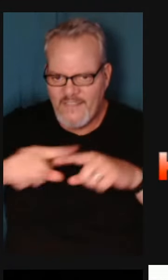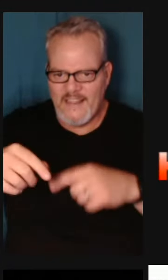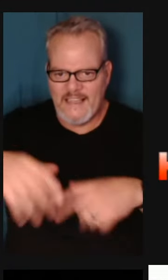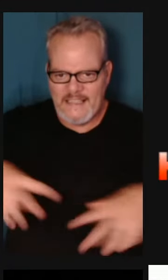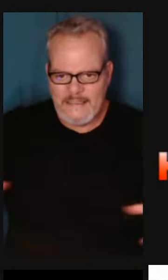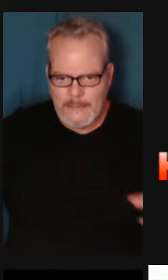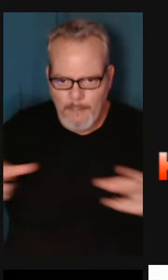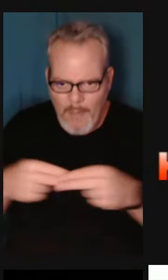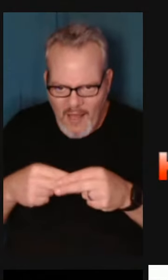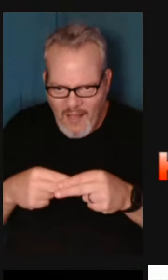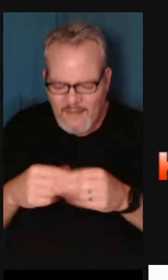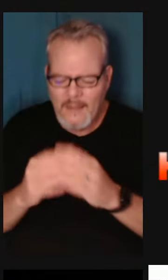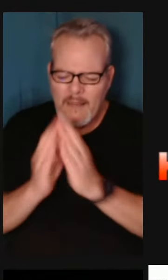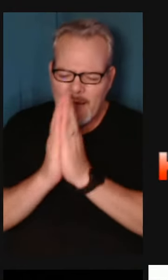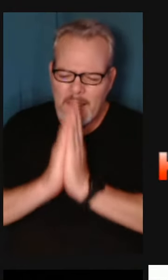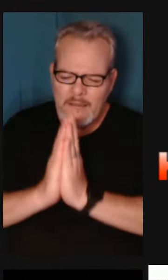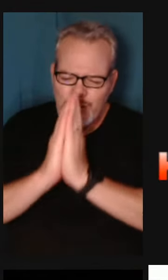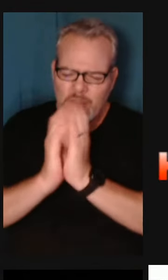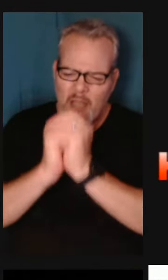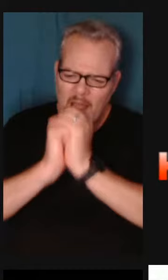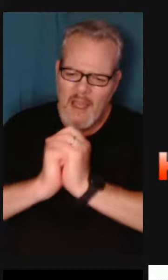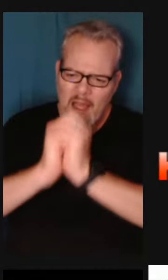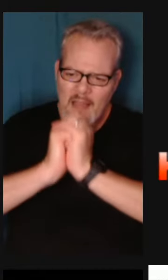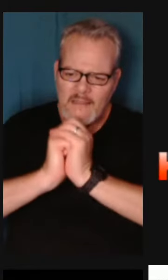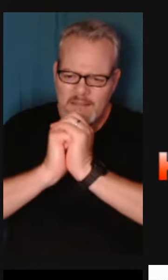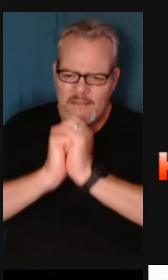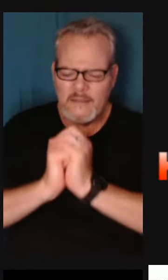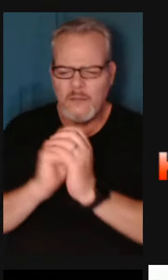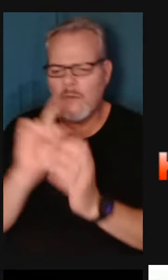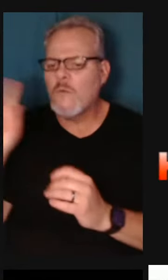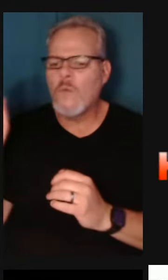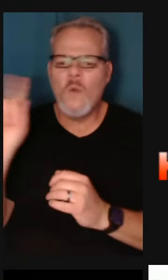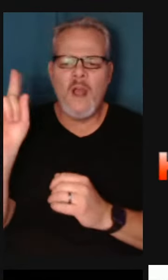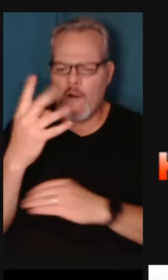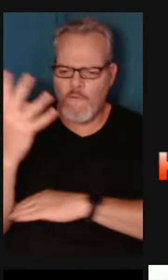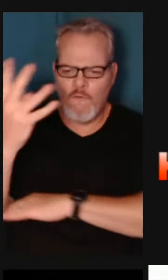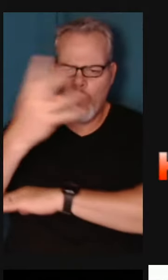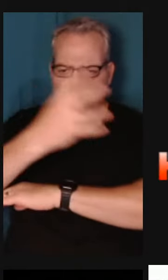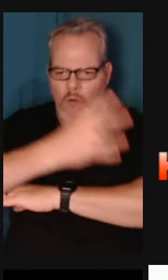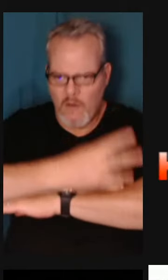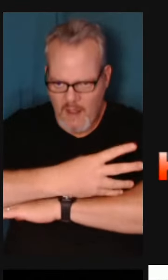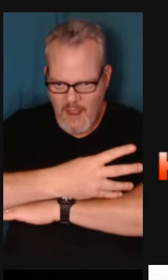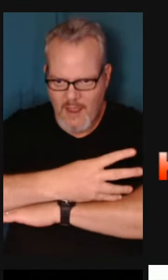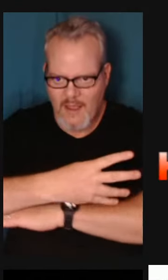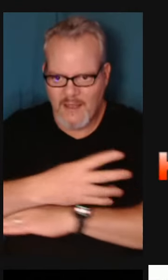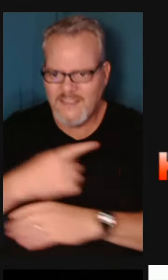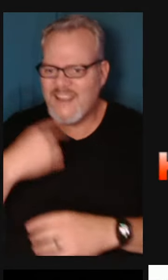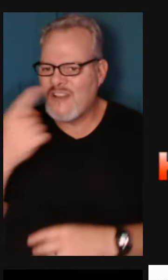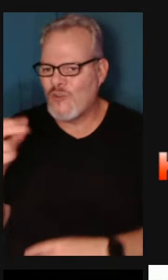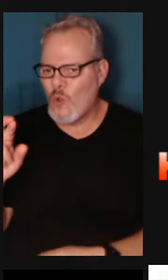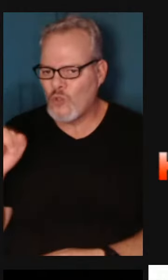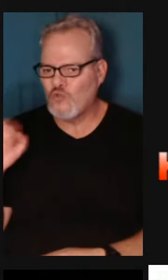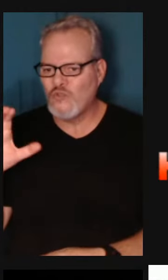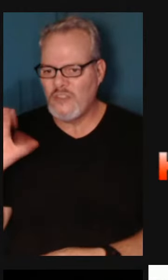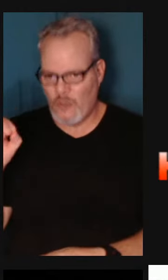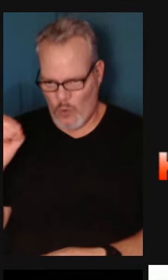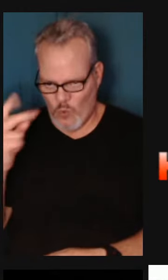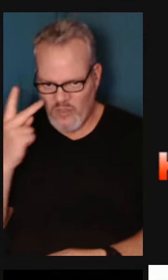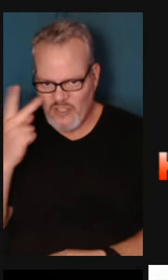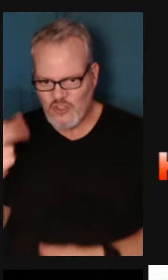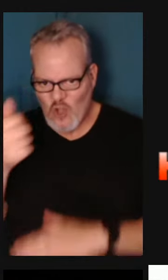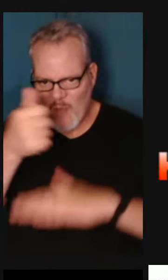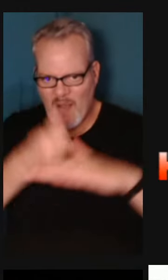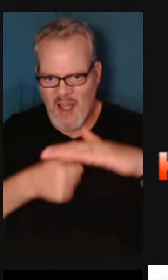They chanted and prayed for knowledge of where he was for 4 days, and then told Rico they saw Mickey buried underneath